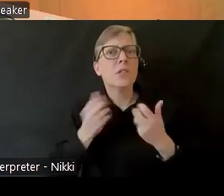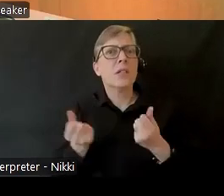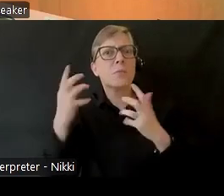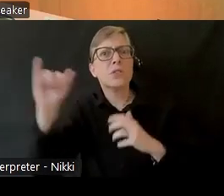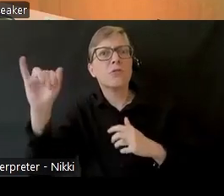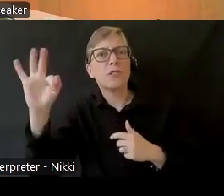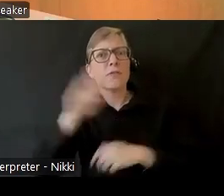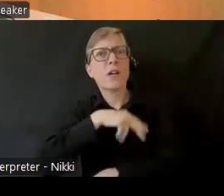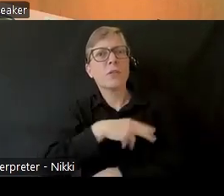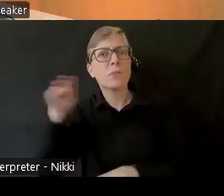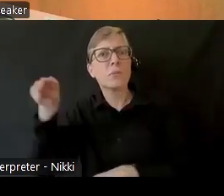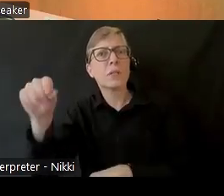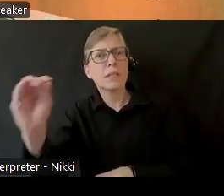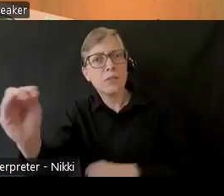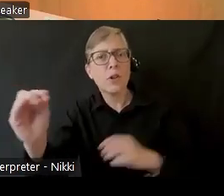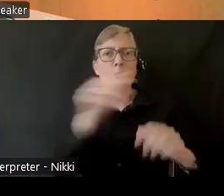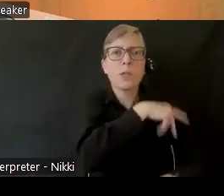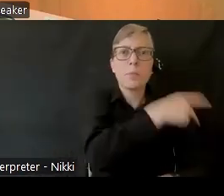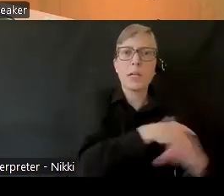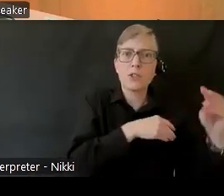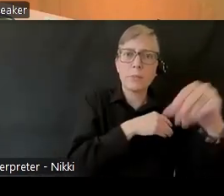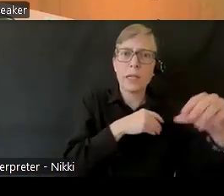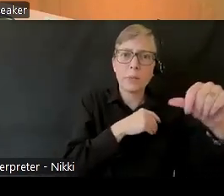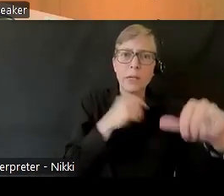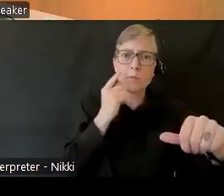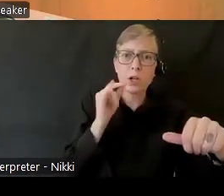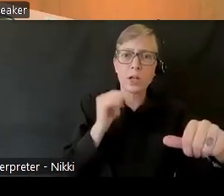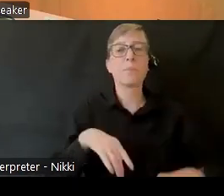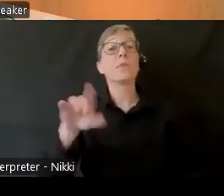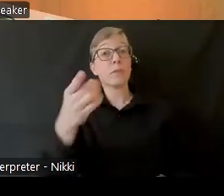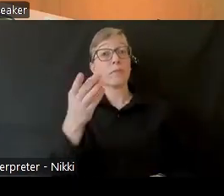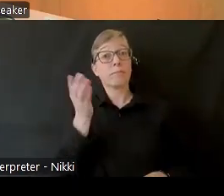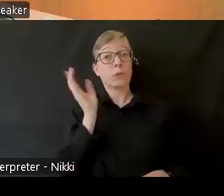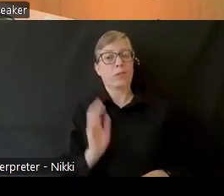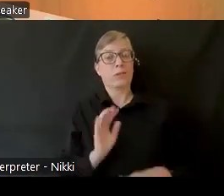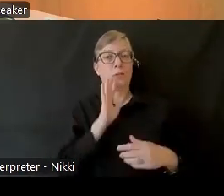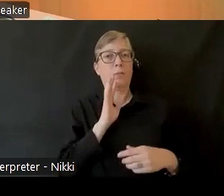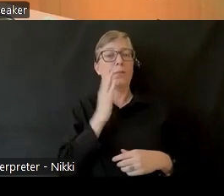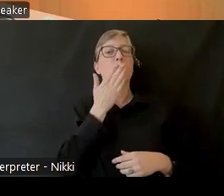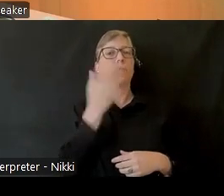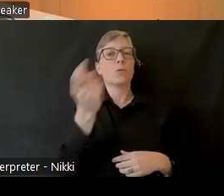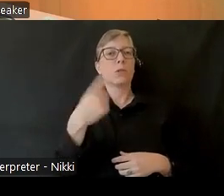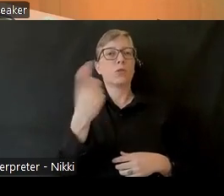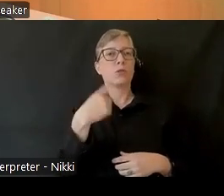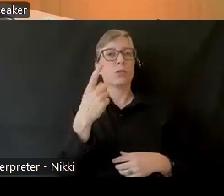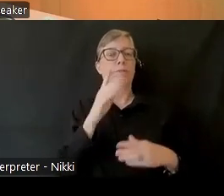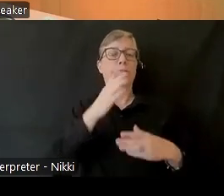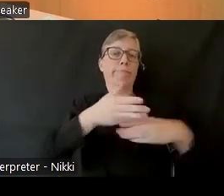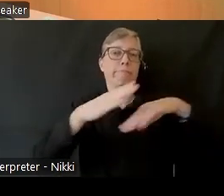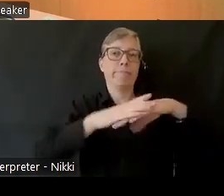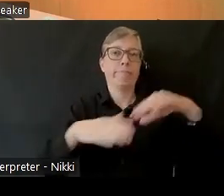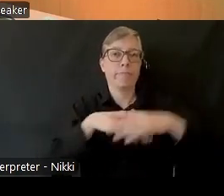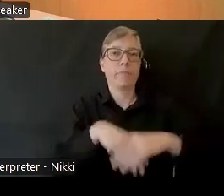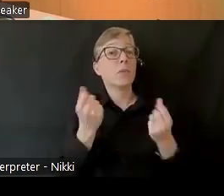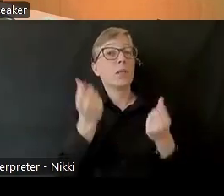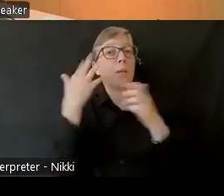zero for them, but the patient's paying for it. So like who's... Yeah, so yeah, that's a good question. It's like how much is the burden falling? Yeah, how much burden